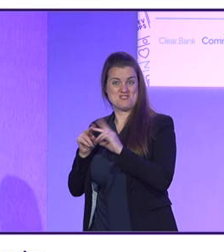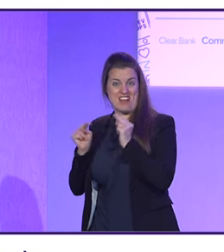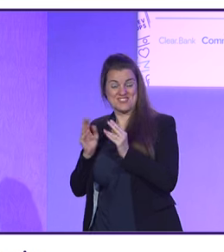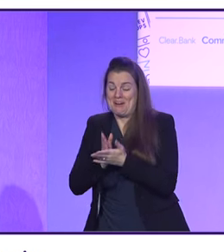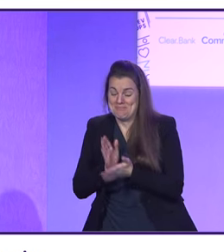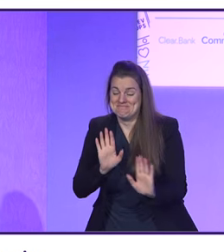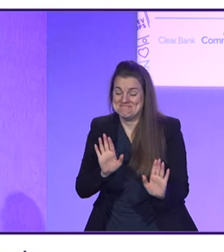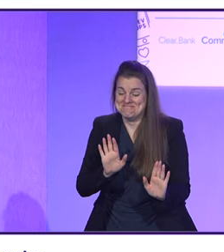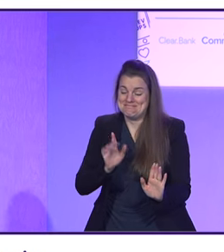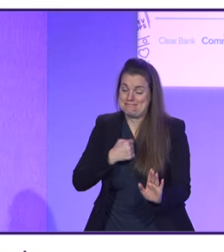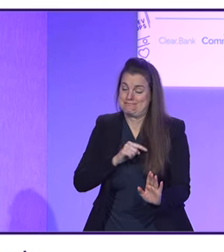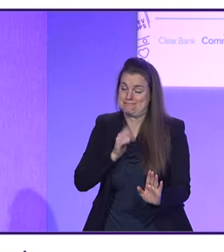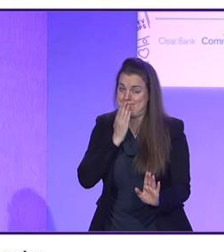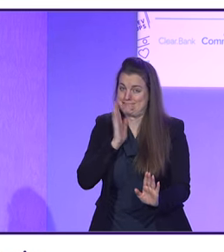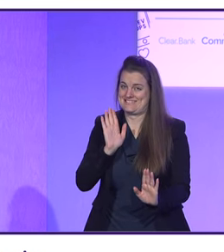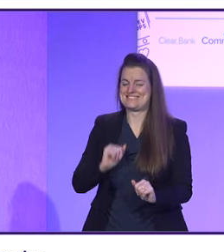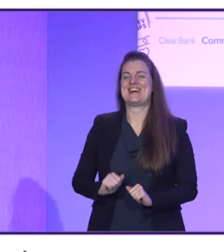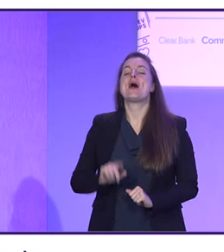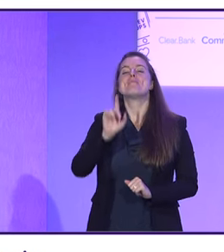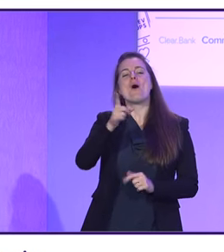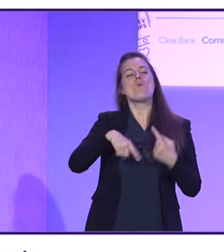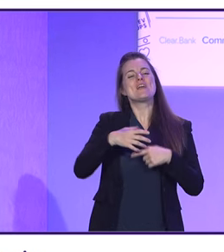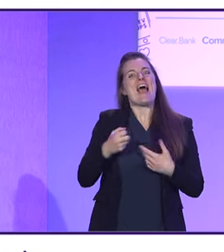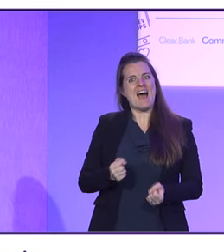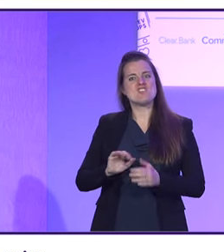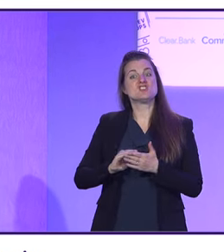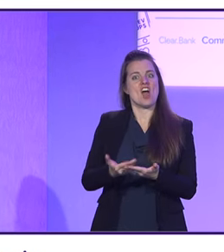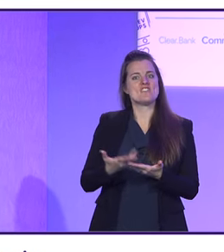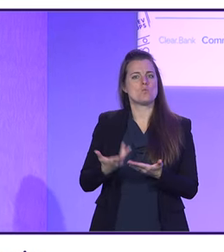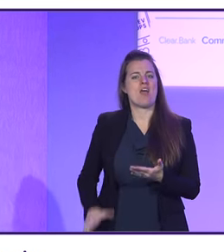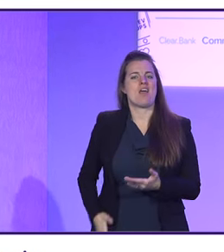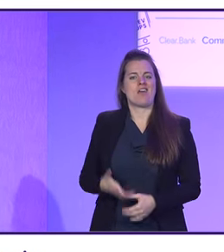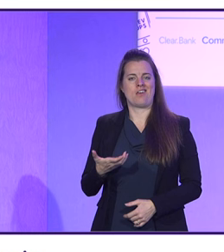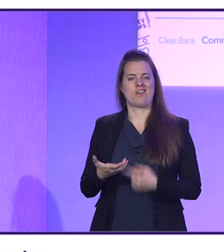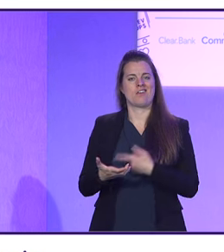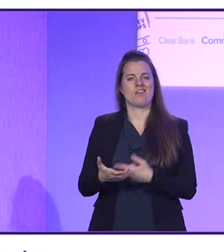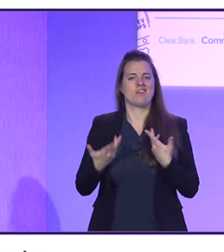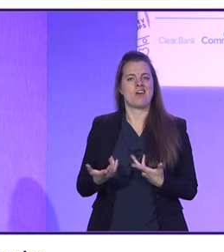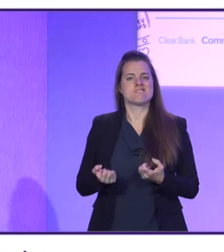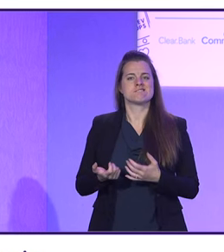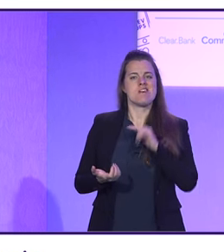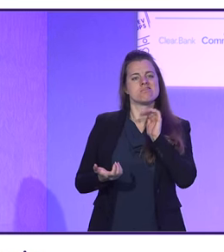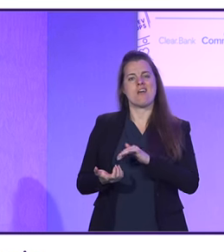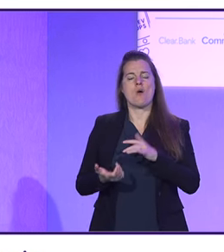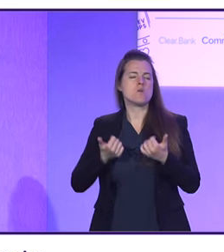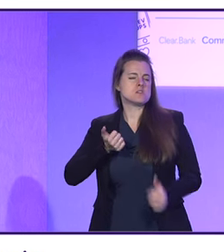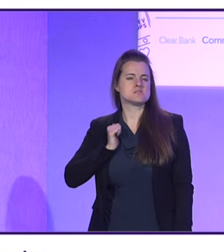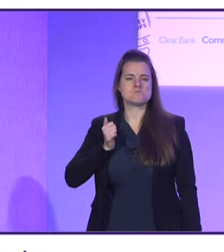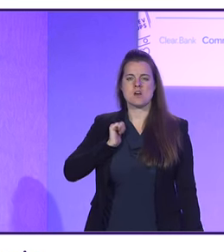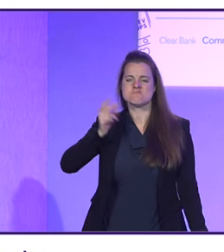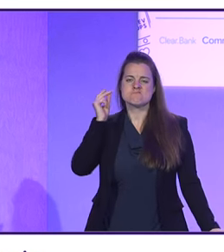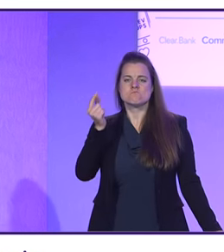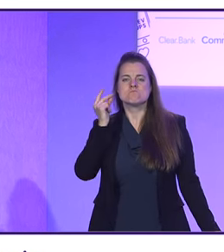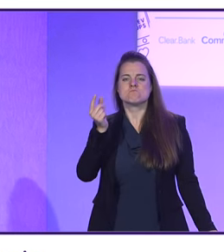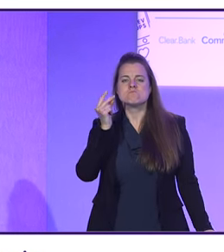We all have services in our pockets, in our hands, and we depend on them, and we expect them. And so we as humans, when we show up to